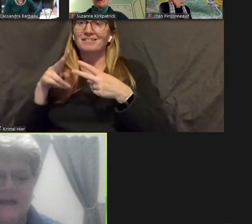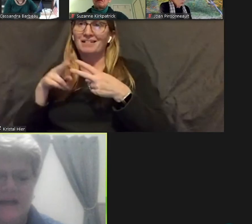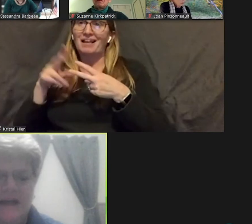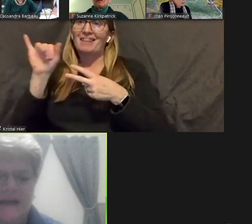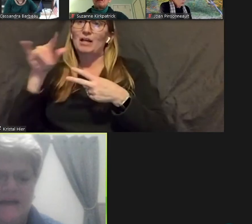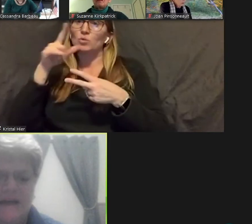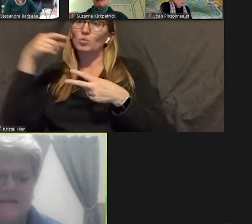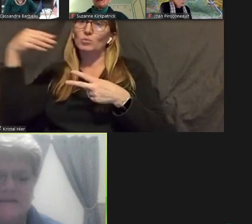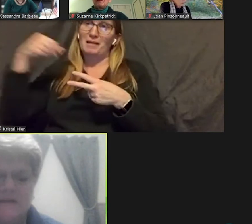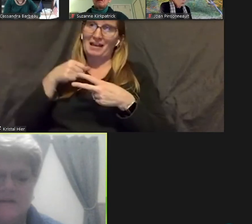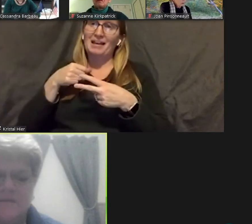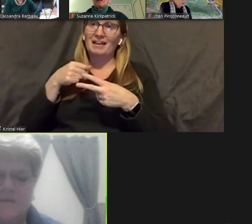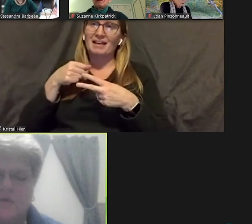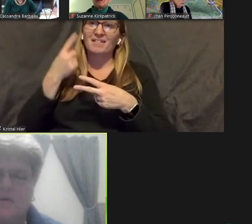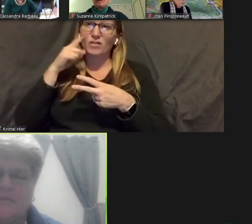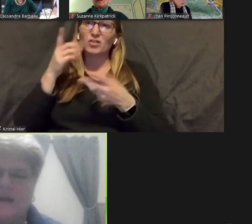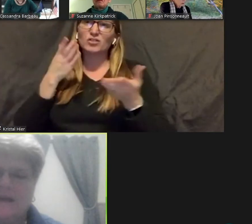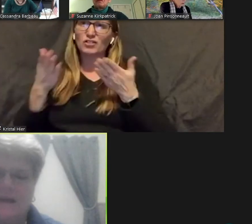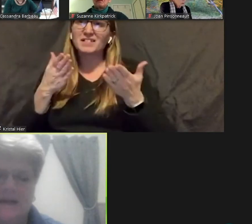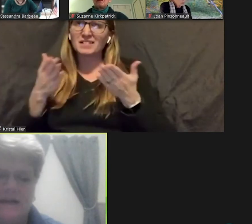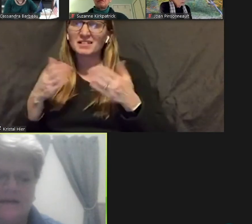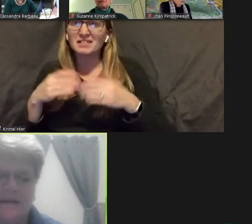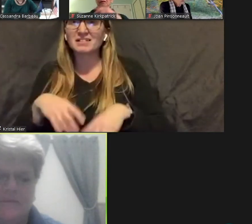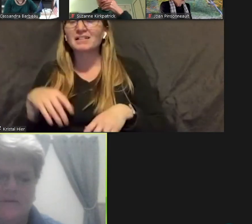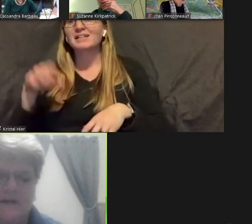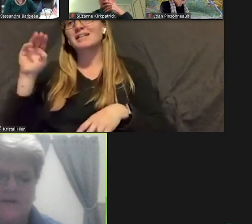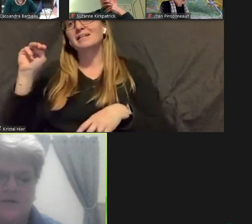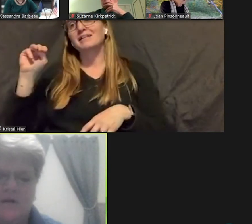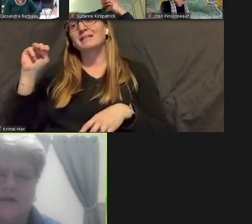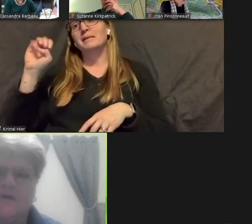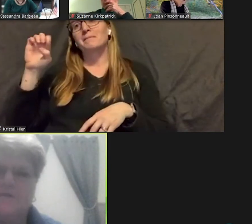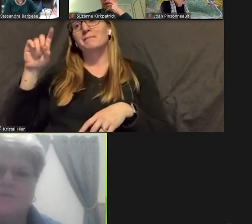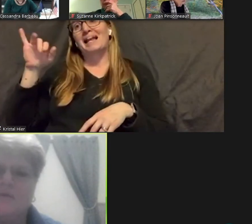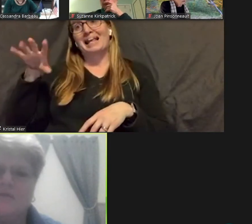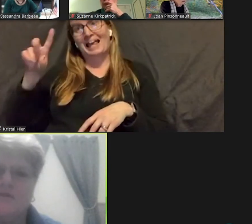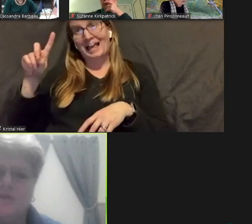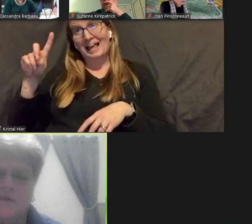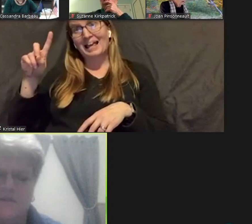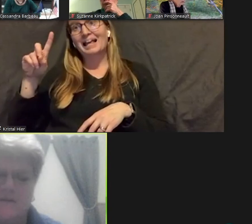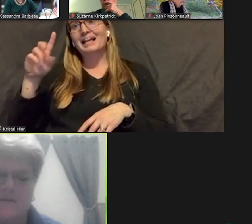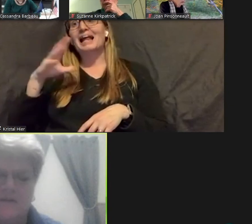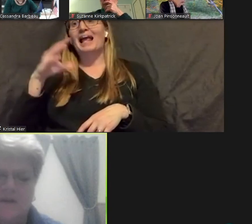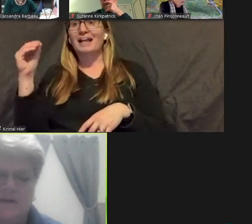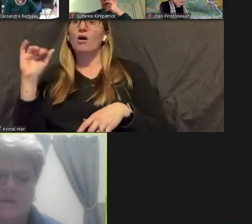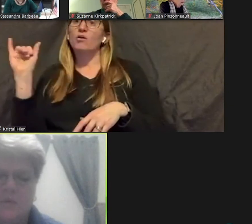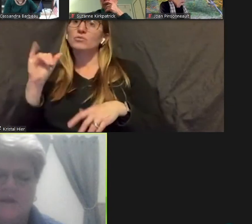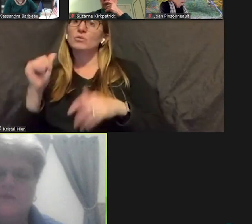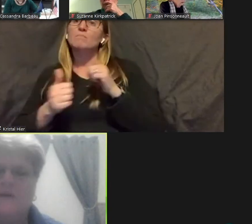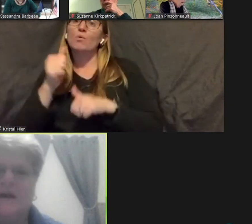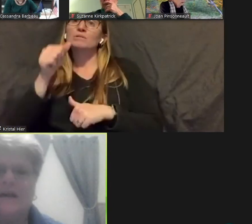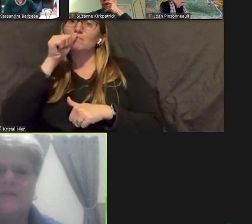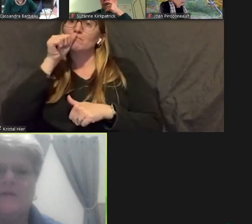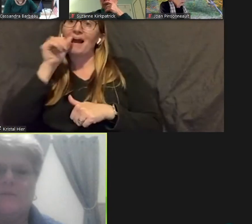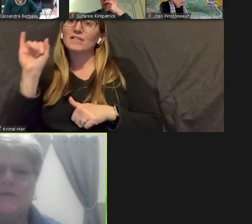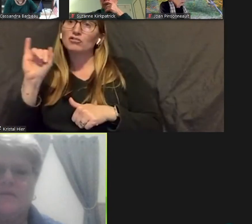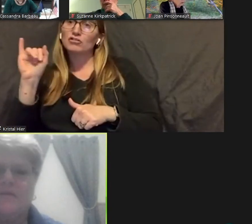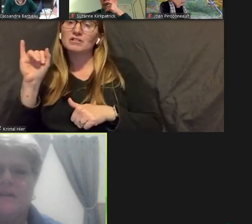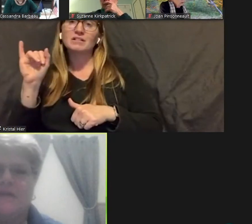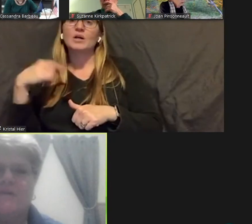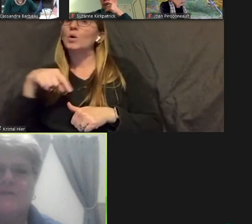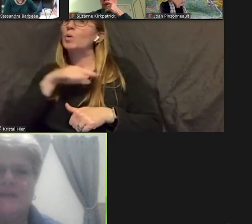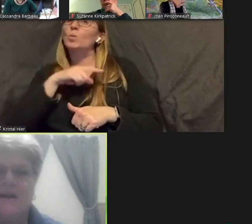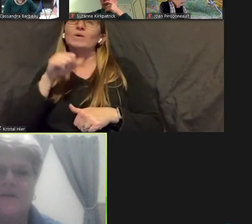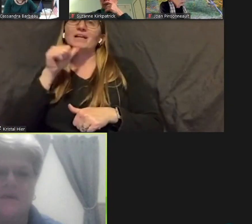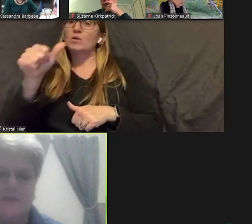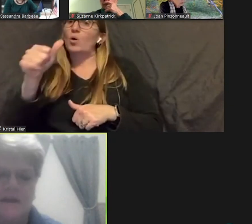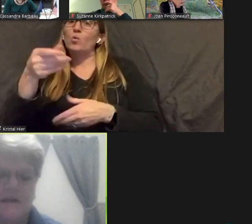funding. And for Medicaid in particular, and also most insurances, we do not get reimbursed at the